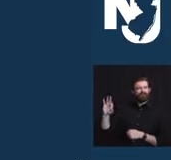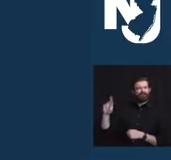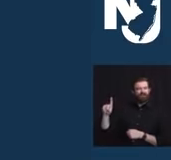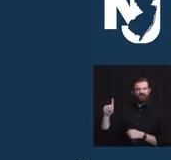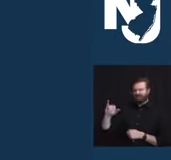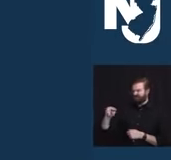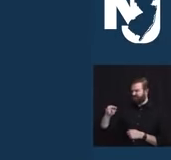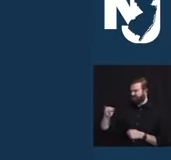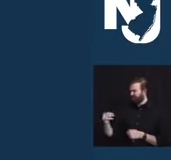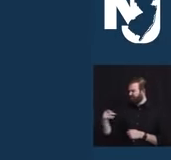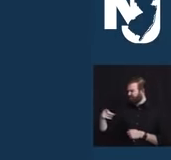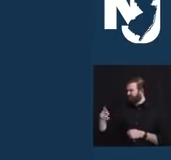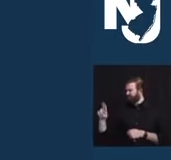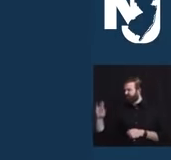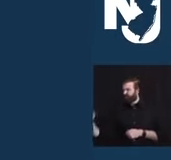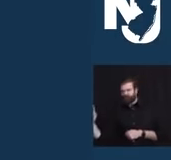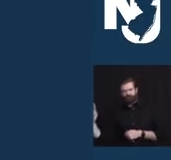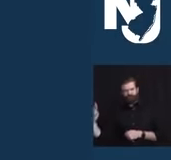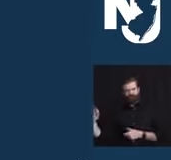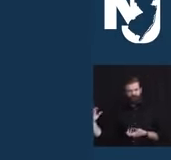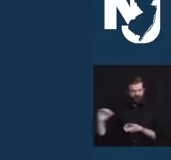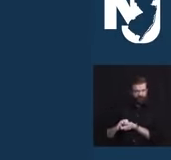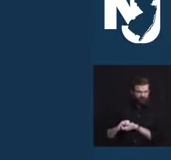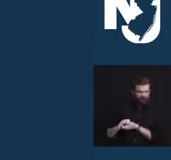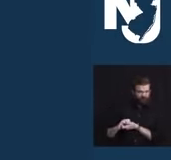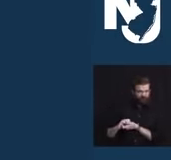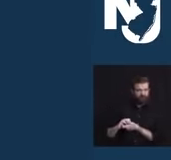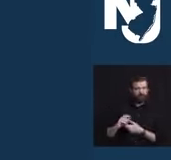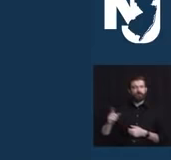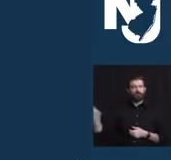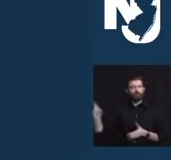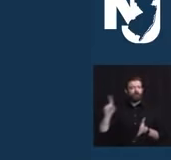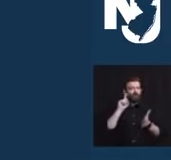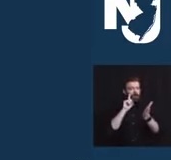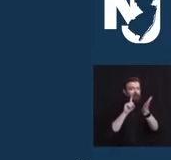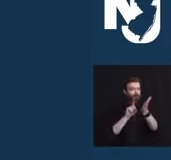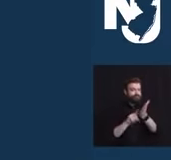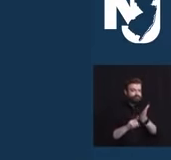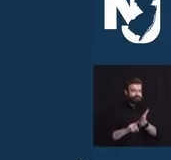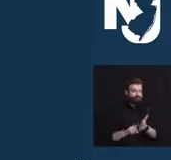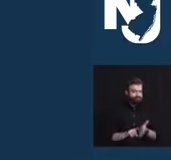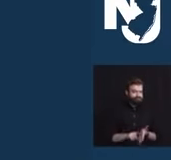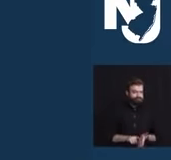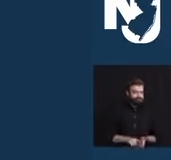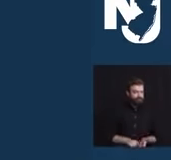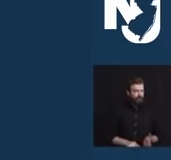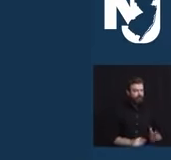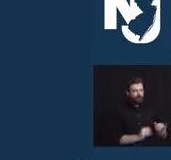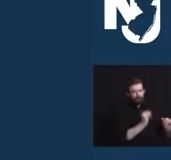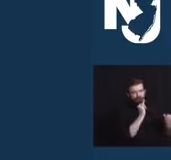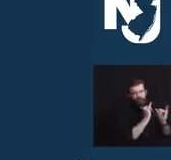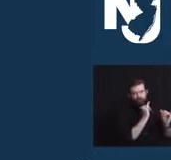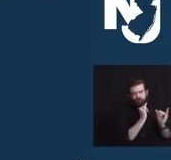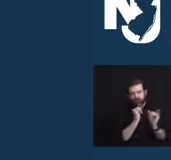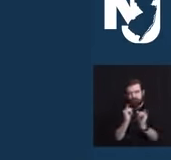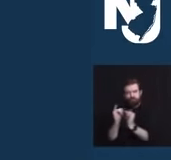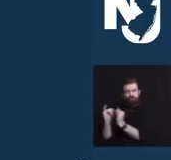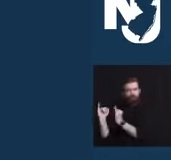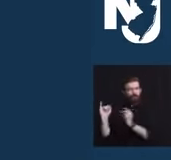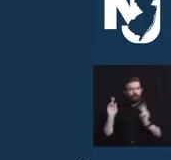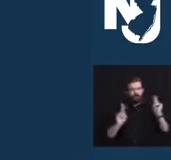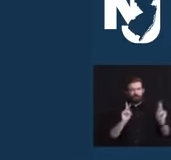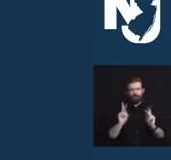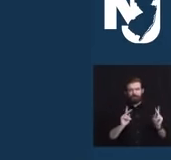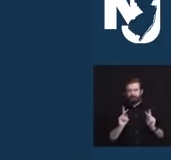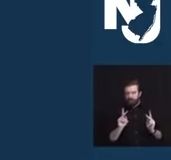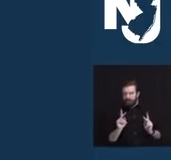up. We undertook cutting-edge research efforts, speaking directly with New Jerseyans to make sure we're addressing their concerns and their